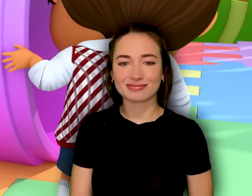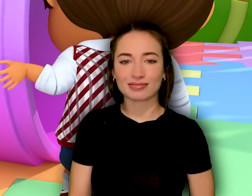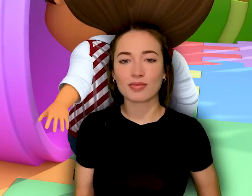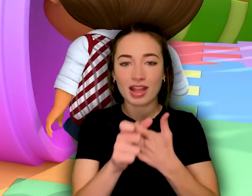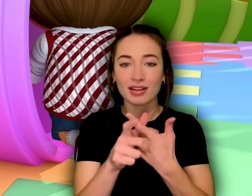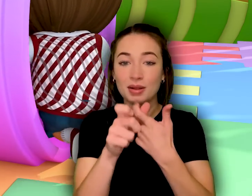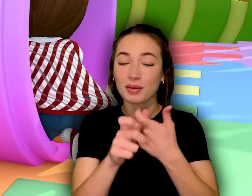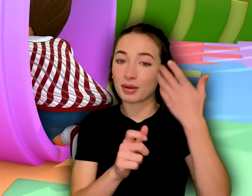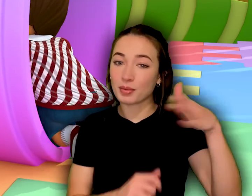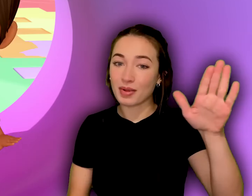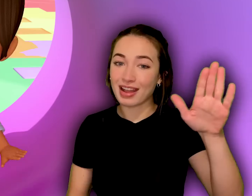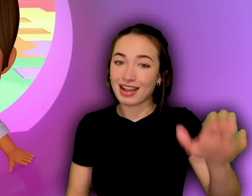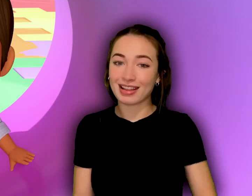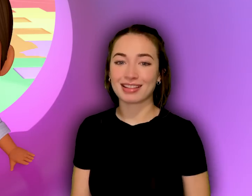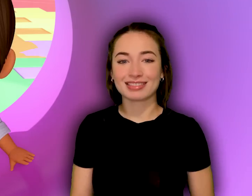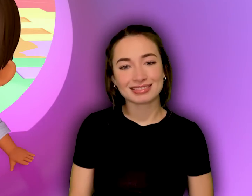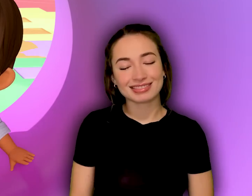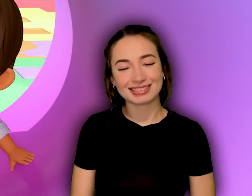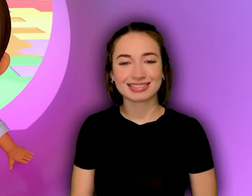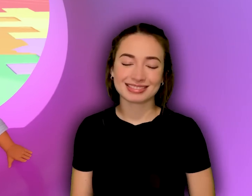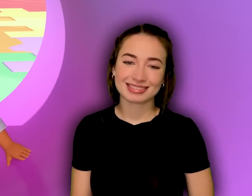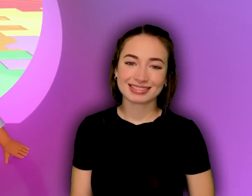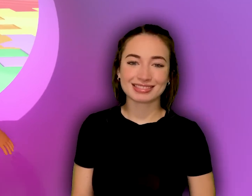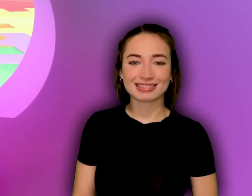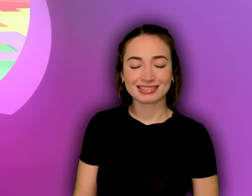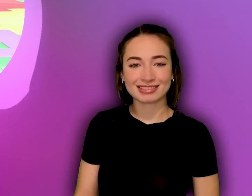peek run run run away